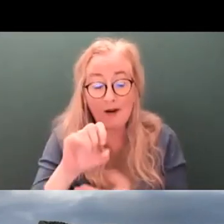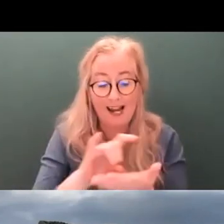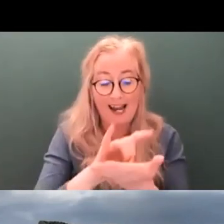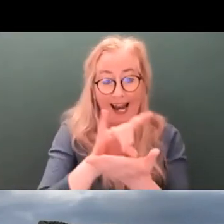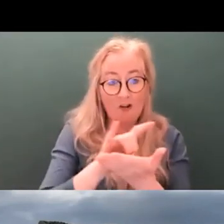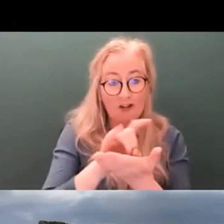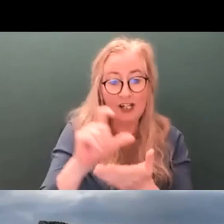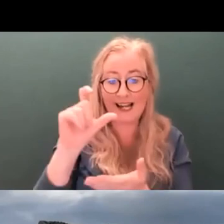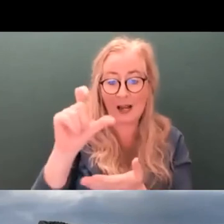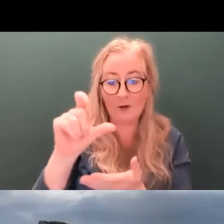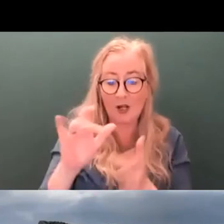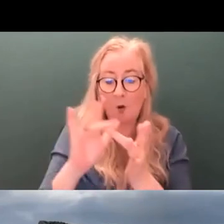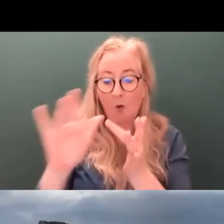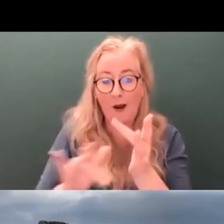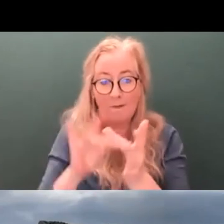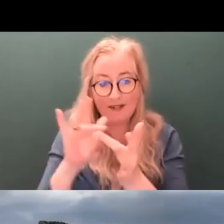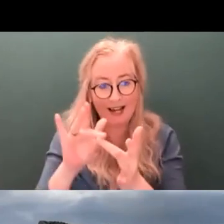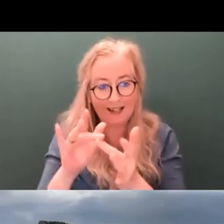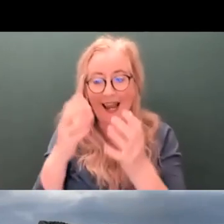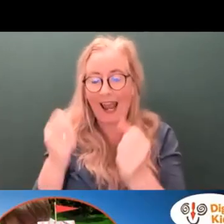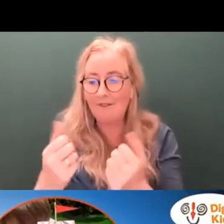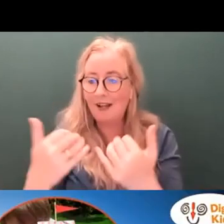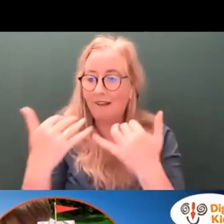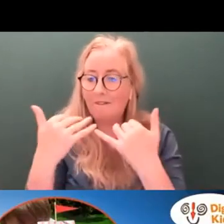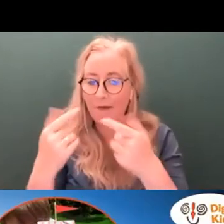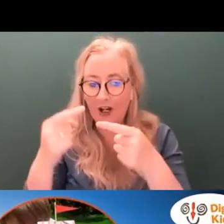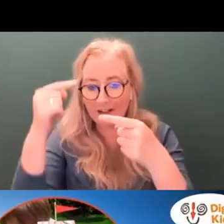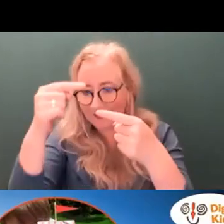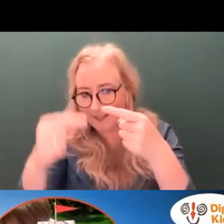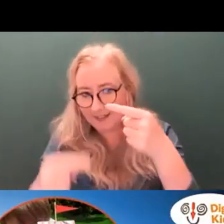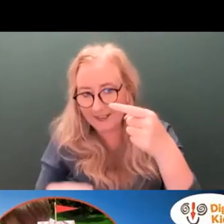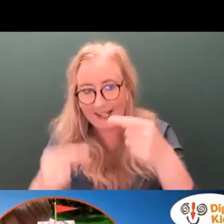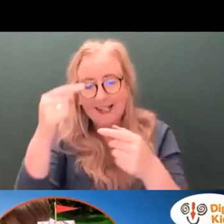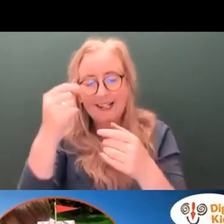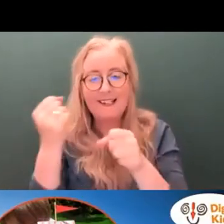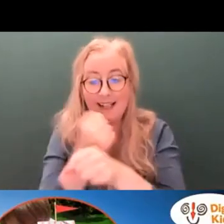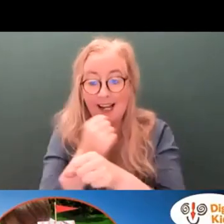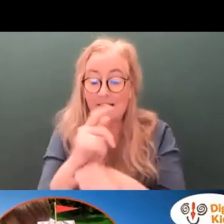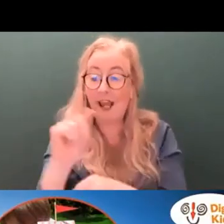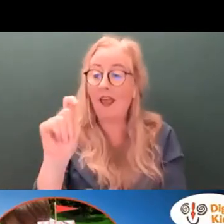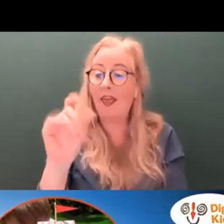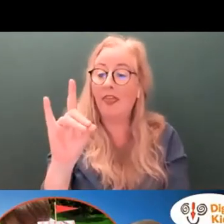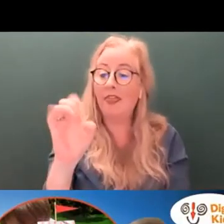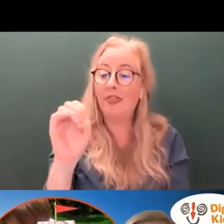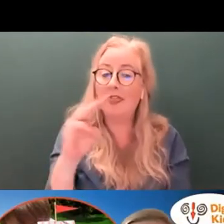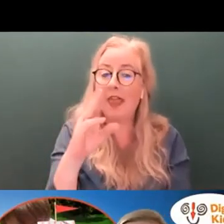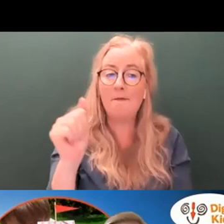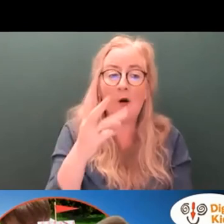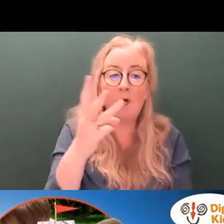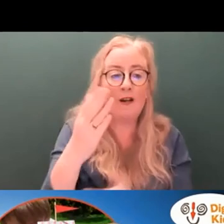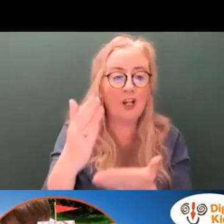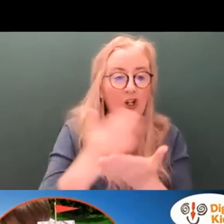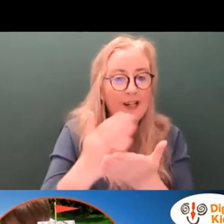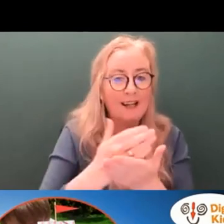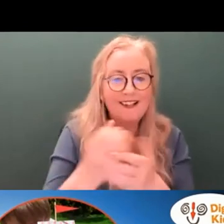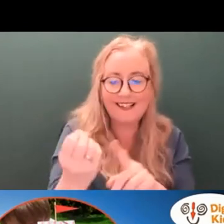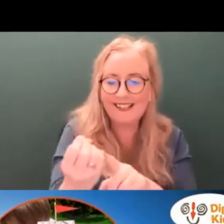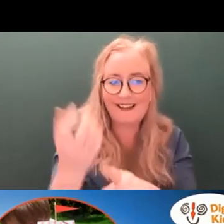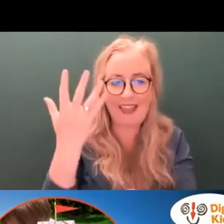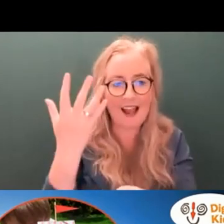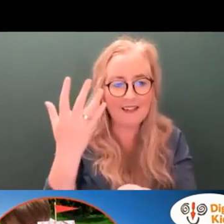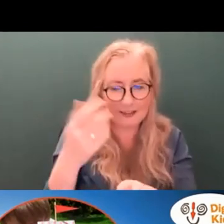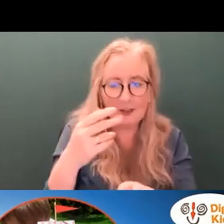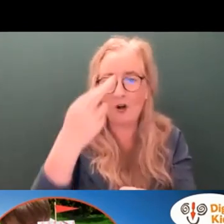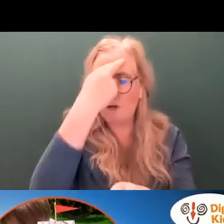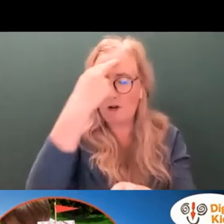website will give you details again for those dates. Thelma has promised to share those slides at the beginning, just to remind